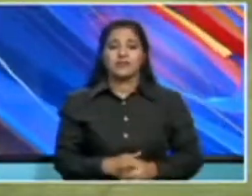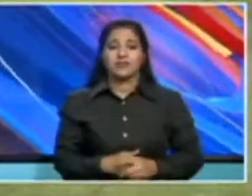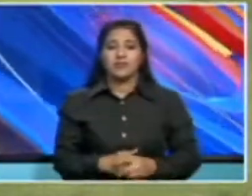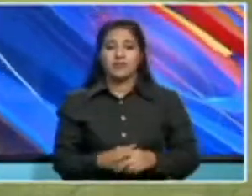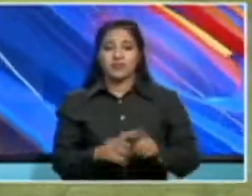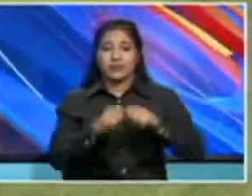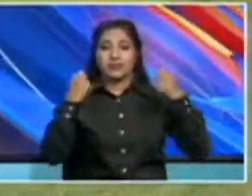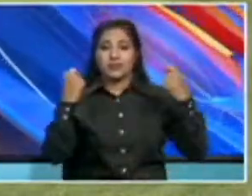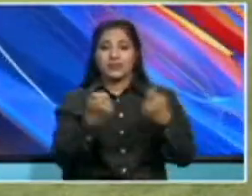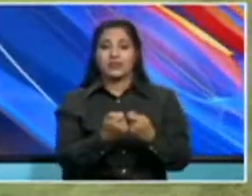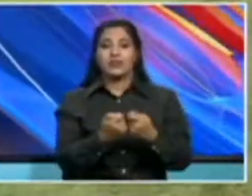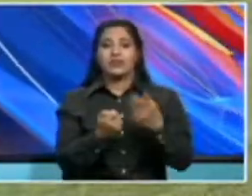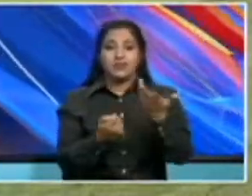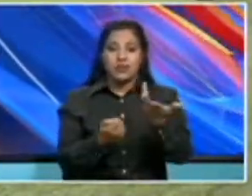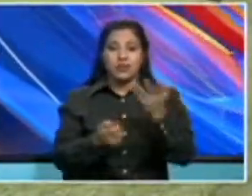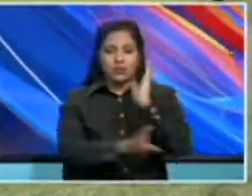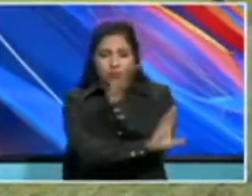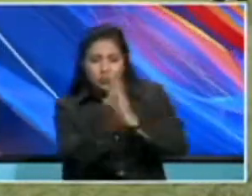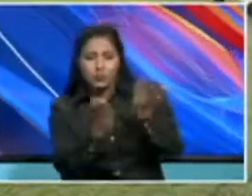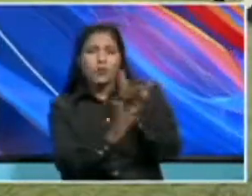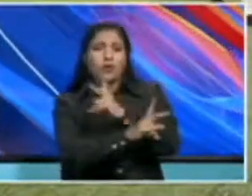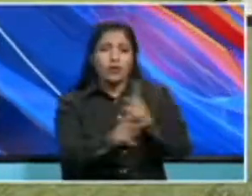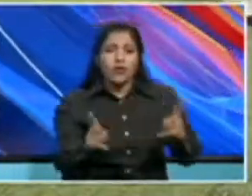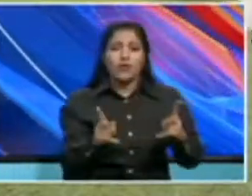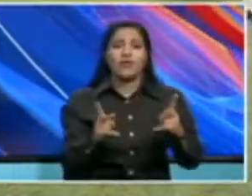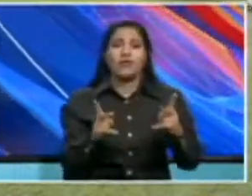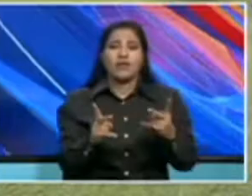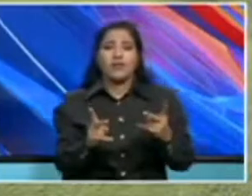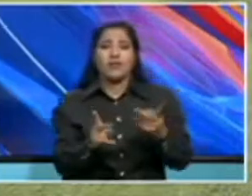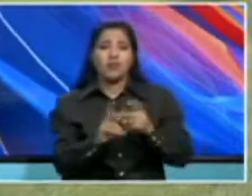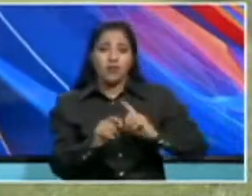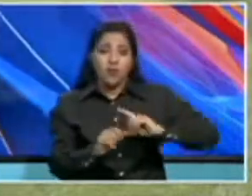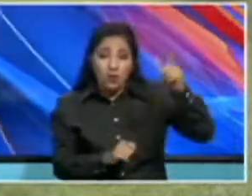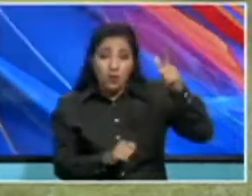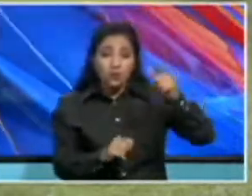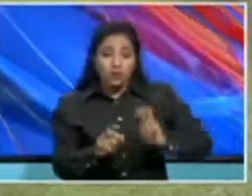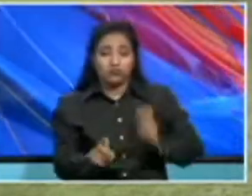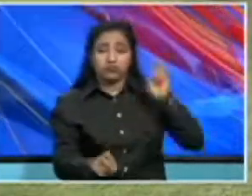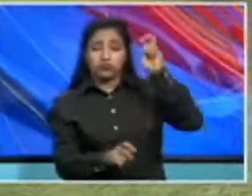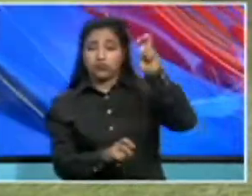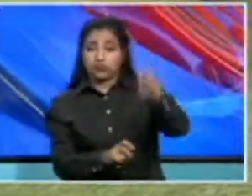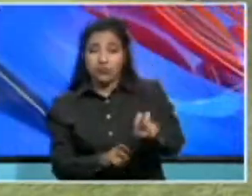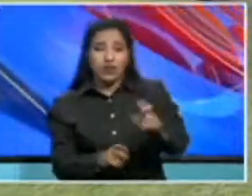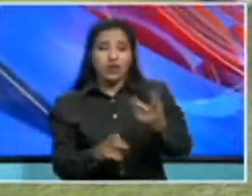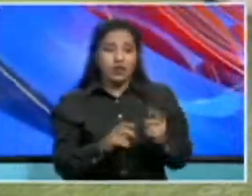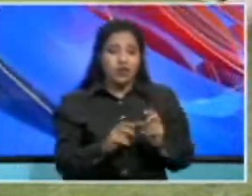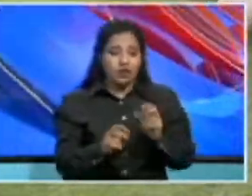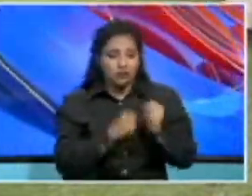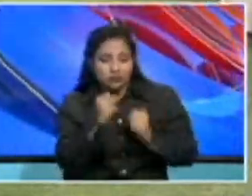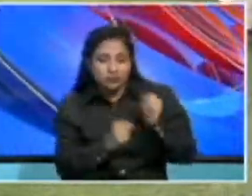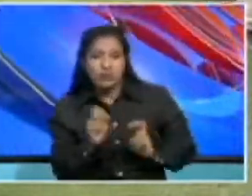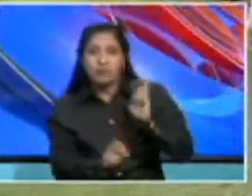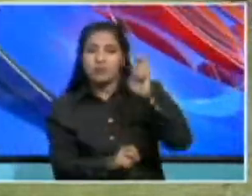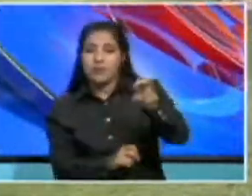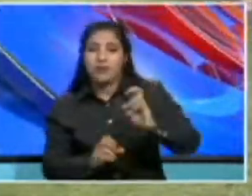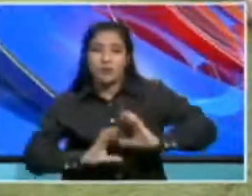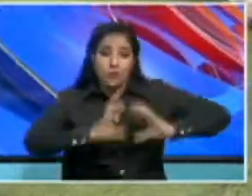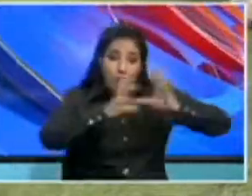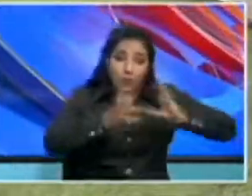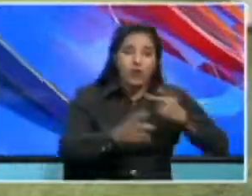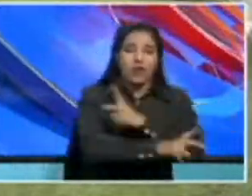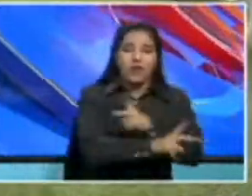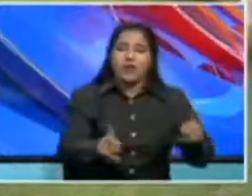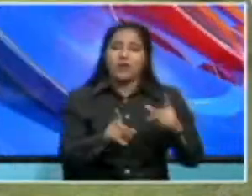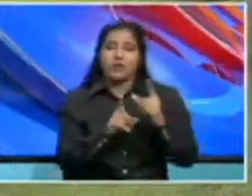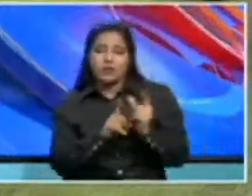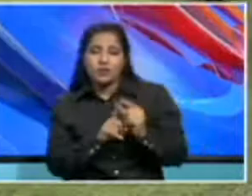Golf, gymnastics, hockey, judo, kabaddi, kho-kho, lawn bowls, malkham, netball, roller